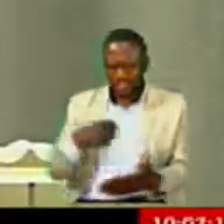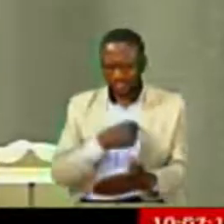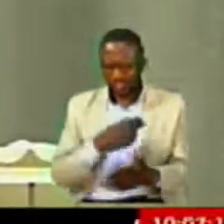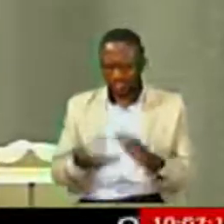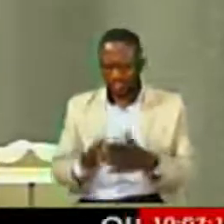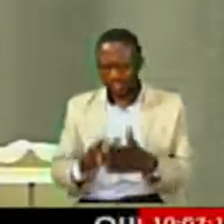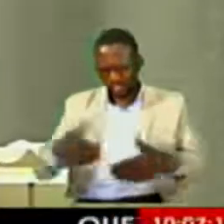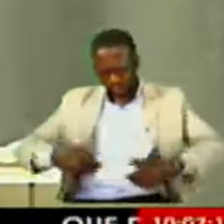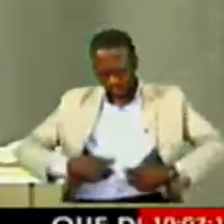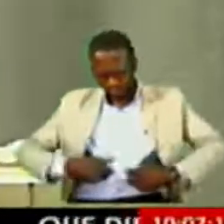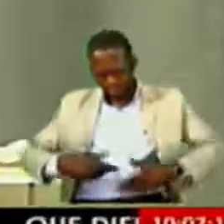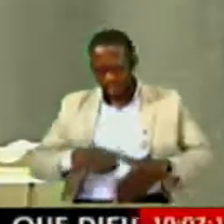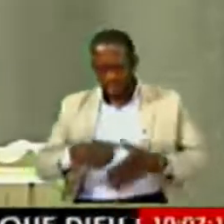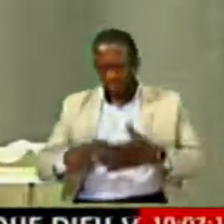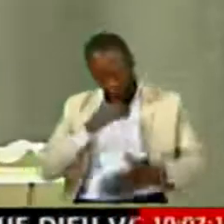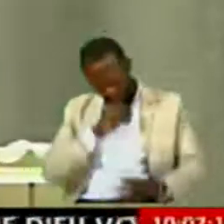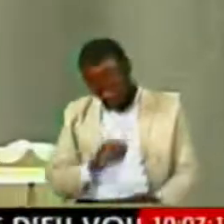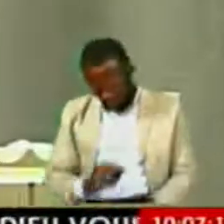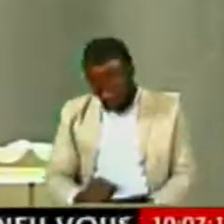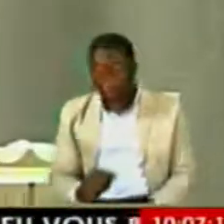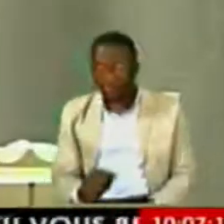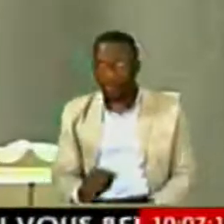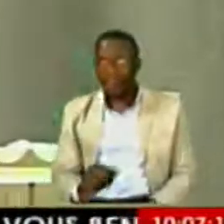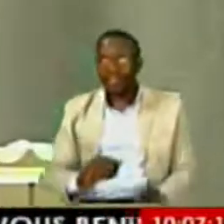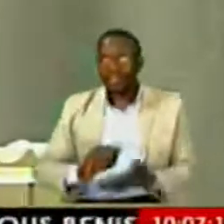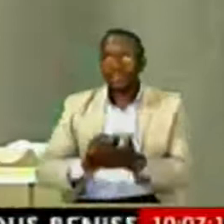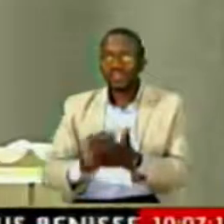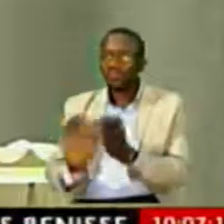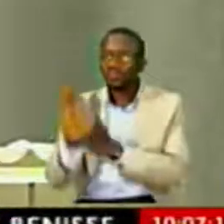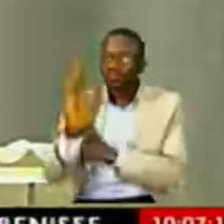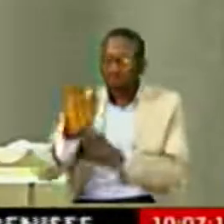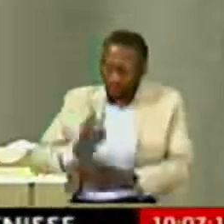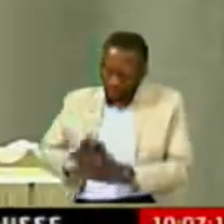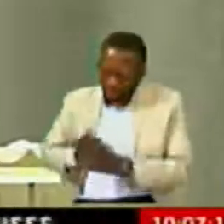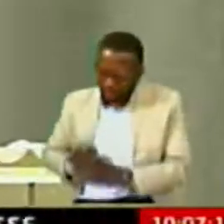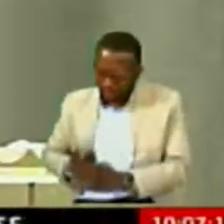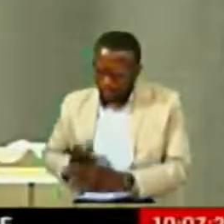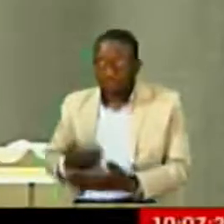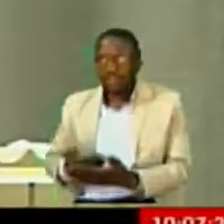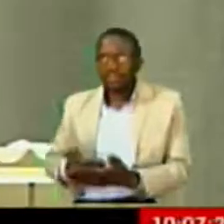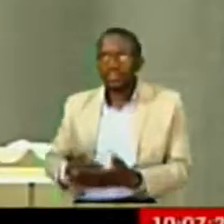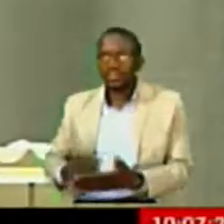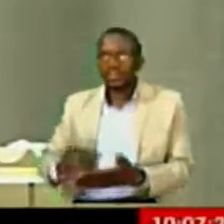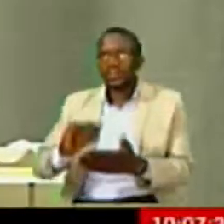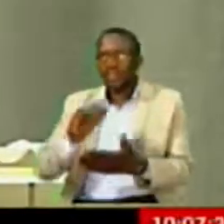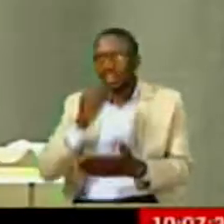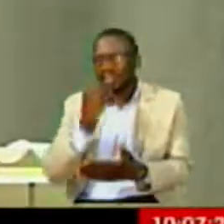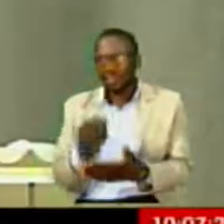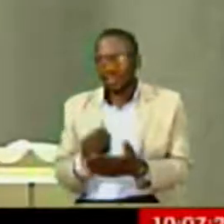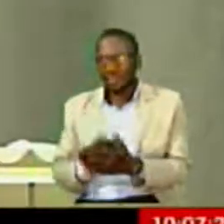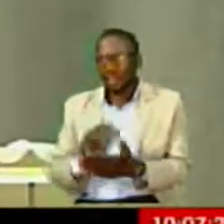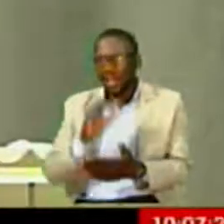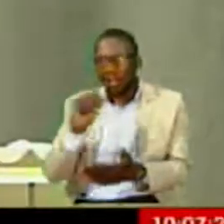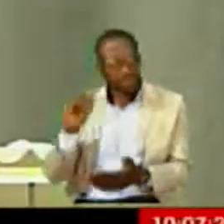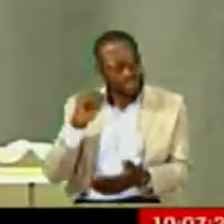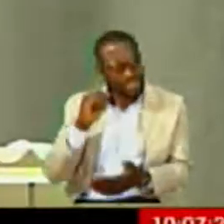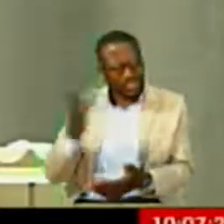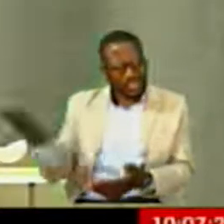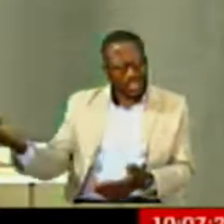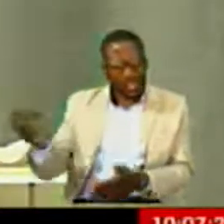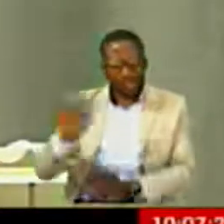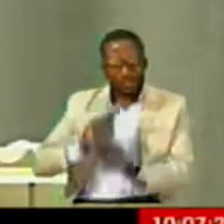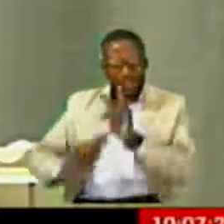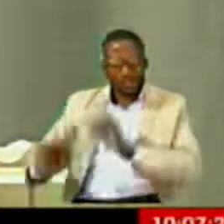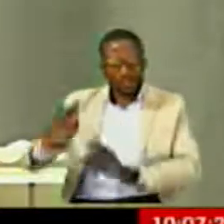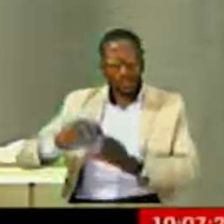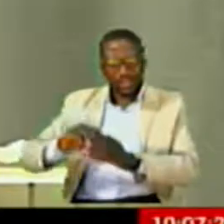do believe when the word of God comes, c'est Dieu either qui nous garde. Young or old, it's God who's keeping us. Faut pas écouter ces gens-là du monde qui disent, tu vas abandonner.